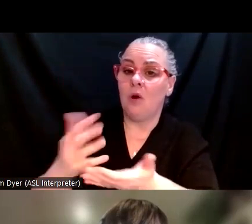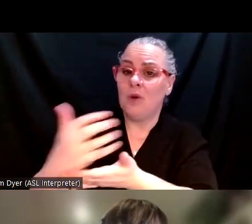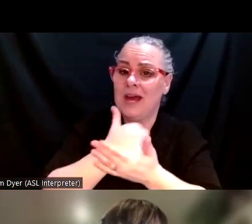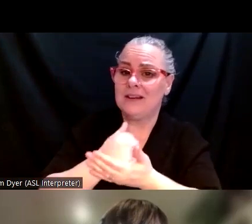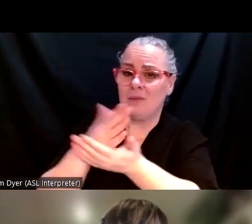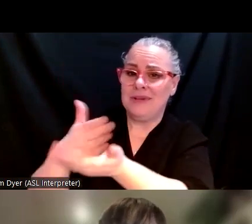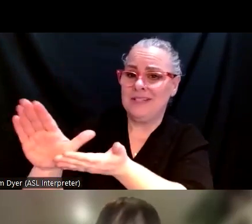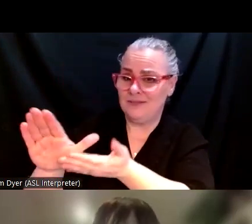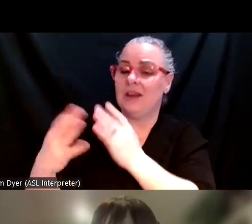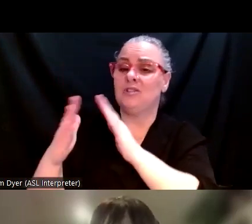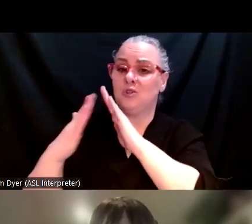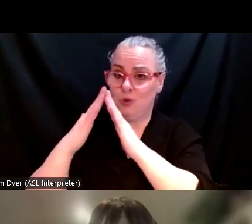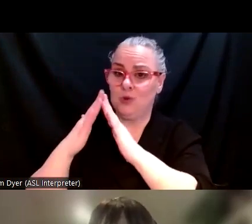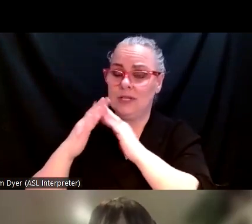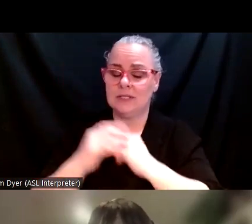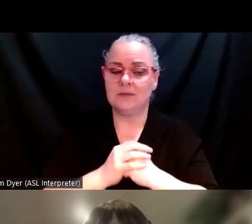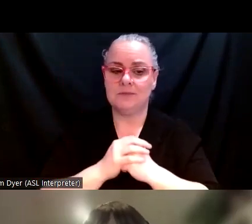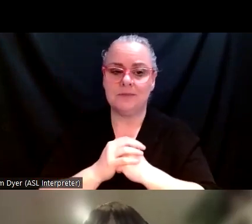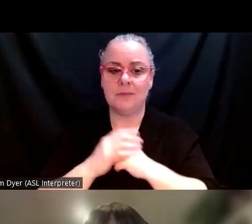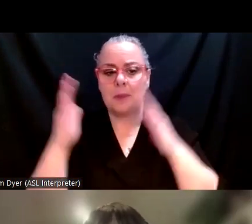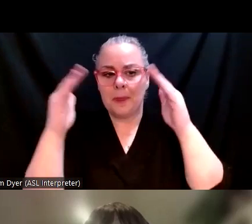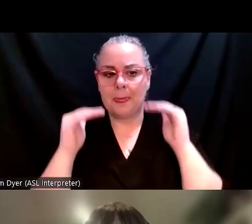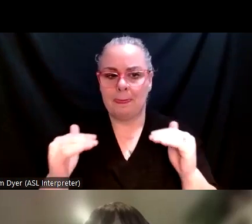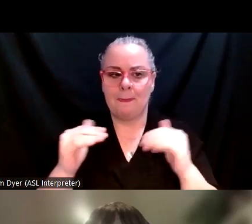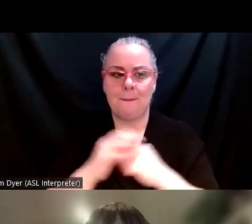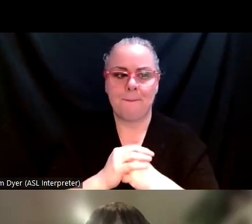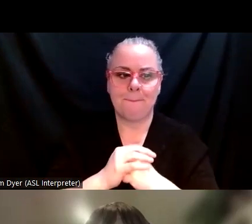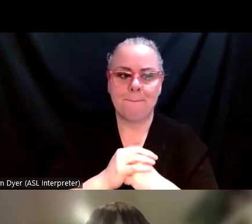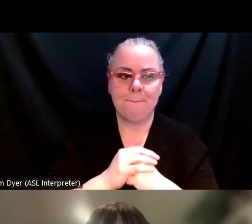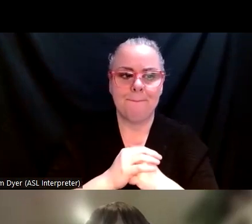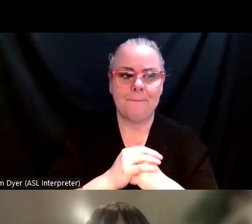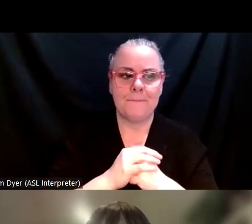communities. Let's go to the next slide, please.